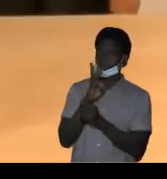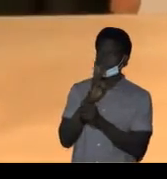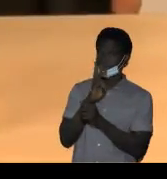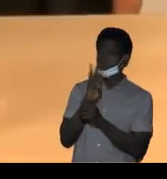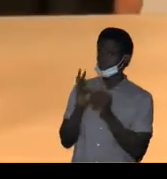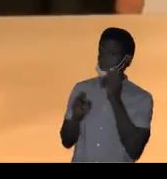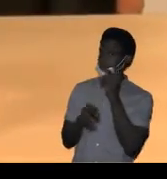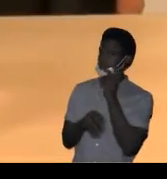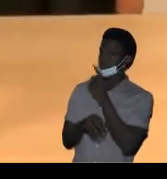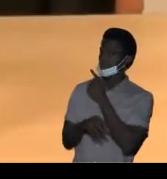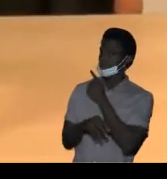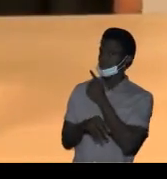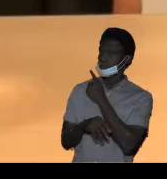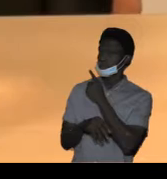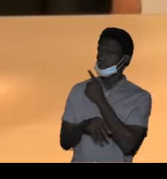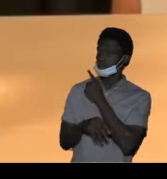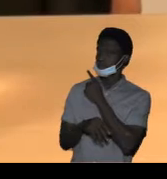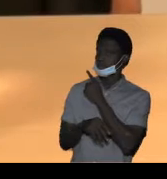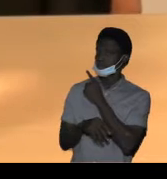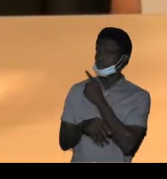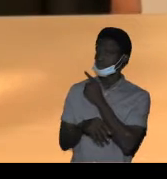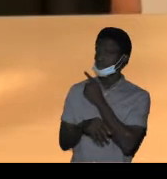Fill the cylinder with water.